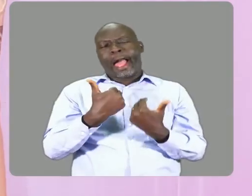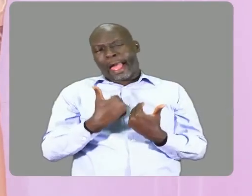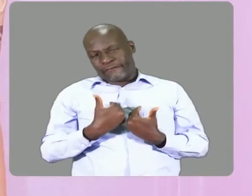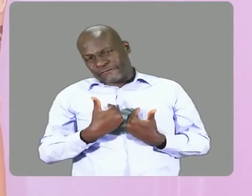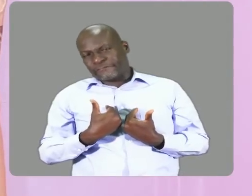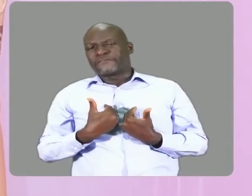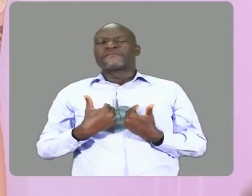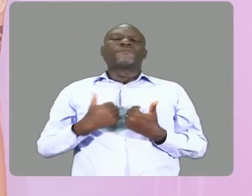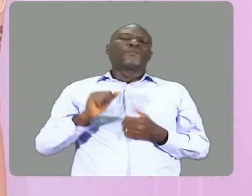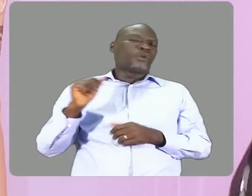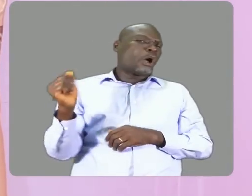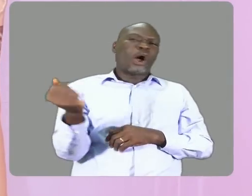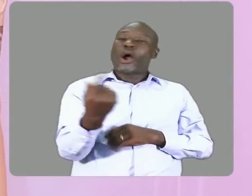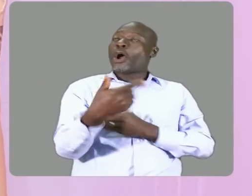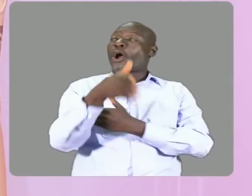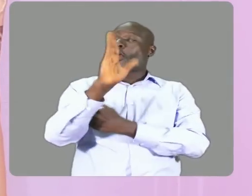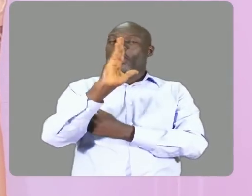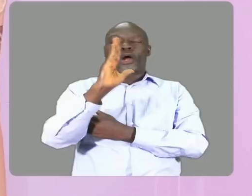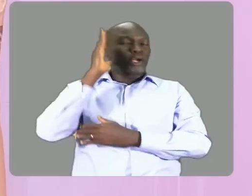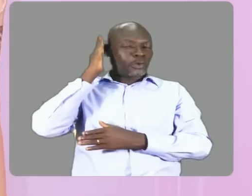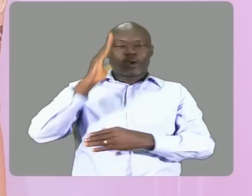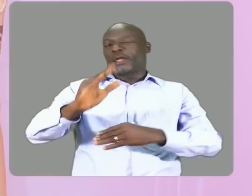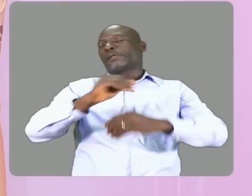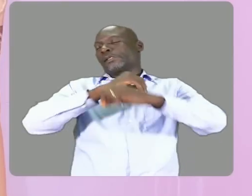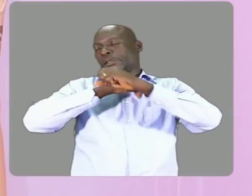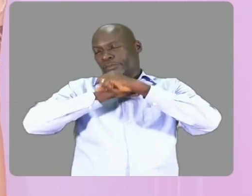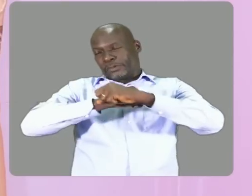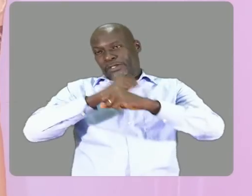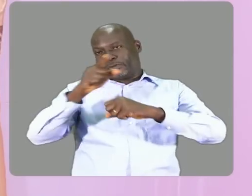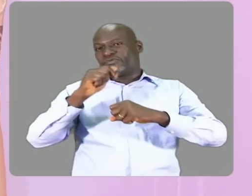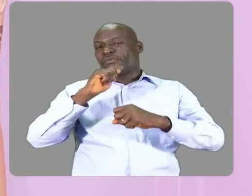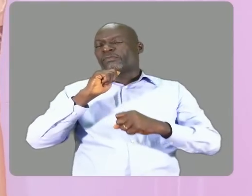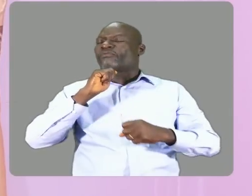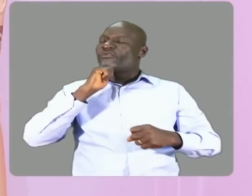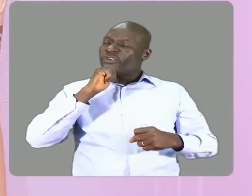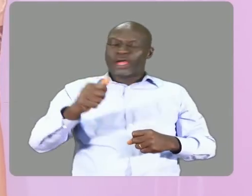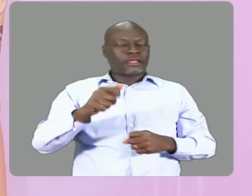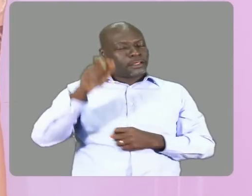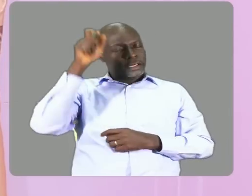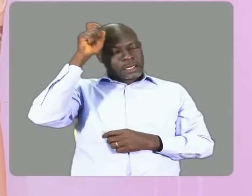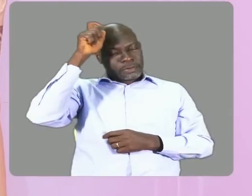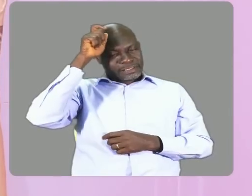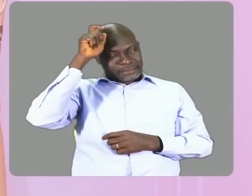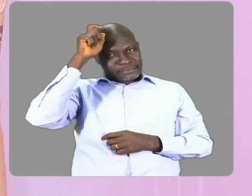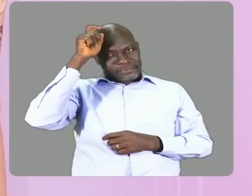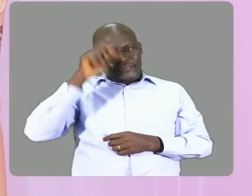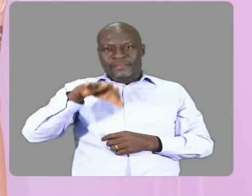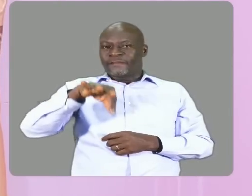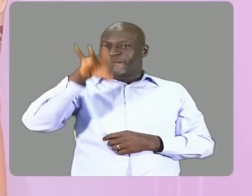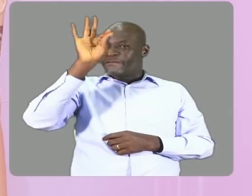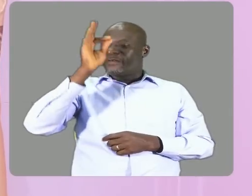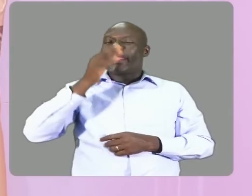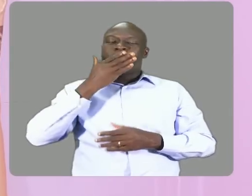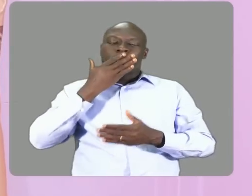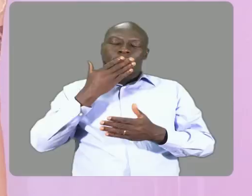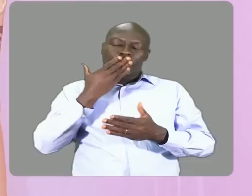Ebi. Fanyami kwanso na fire di. Na enframa. Adi hu hu. E padia. Ori